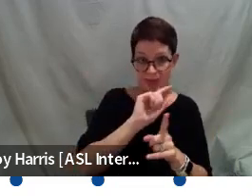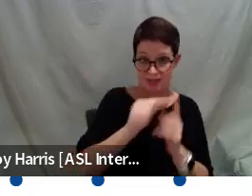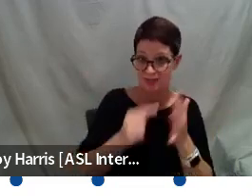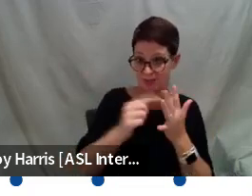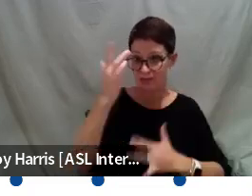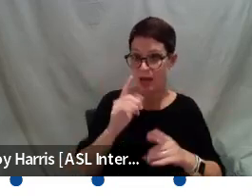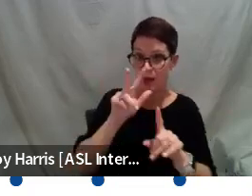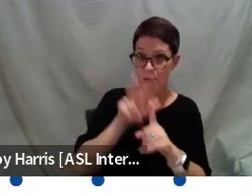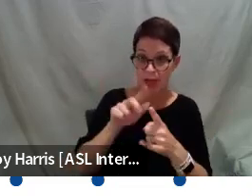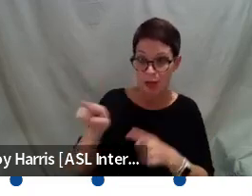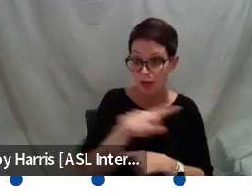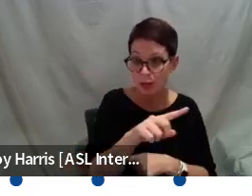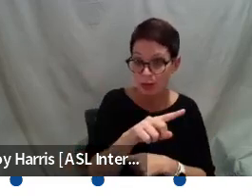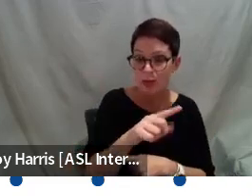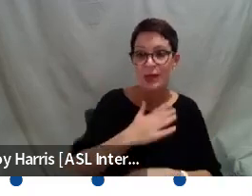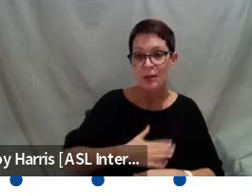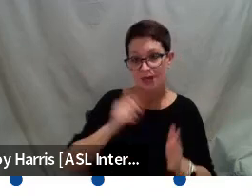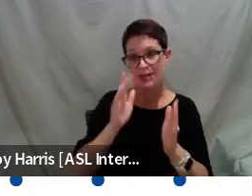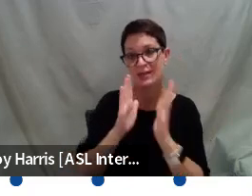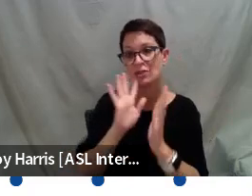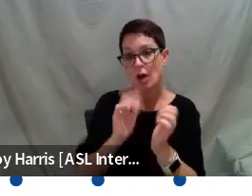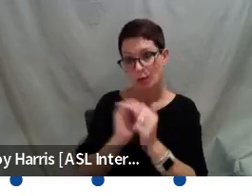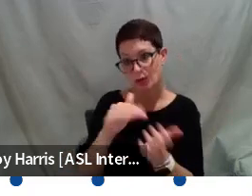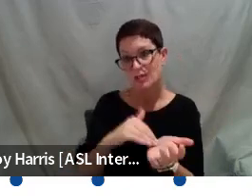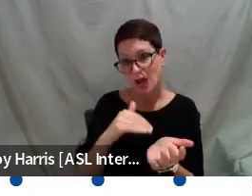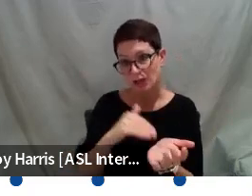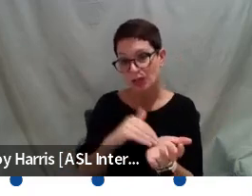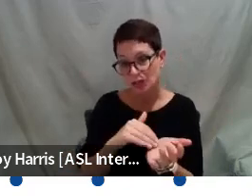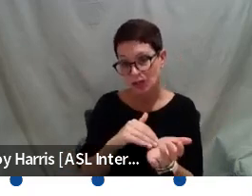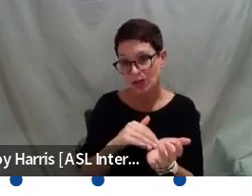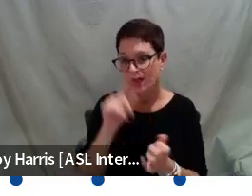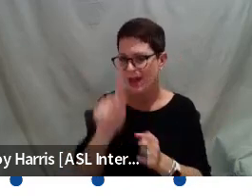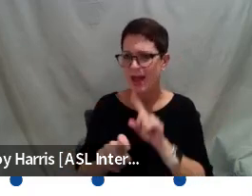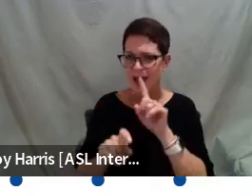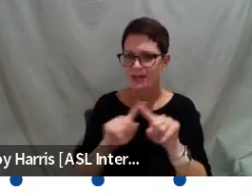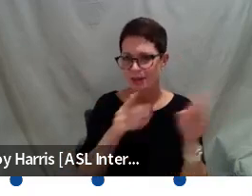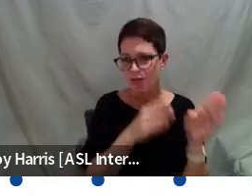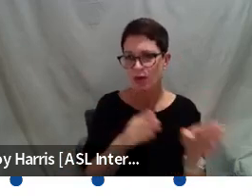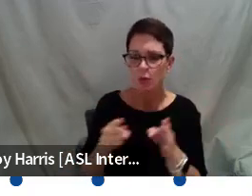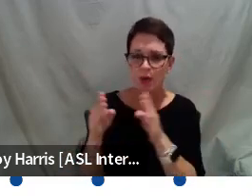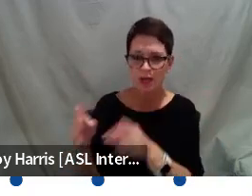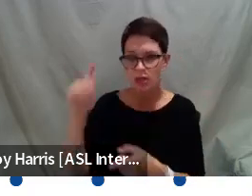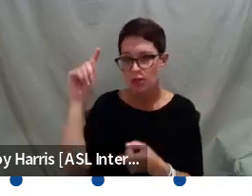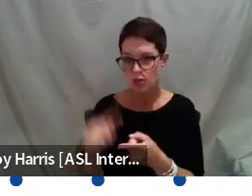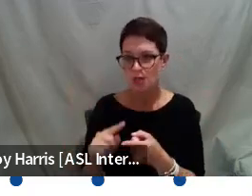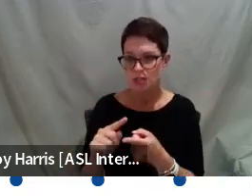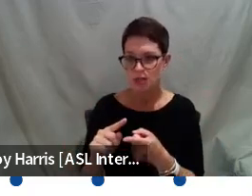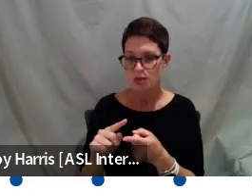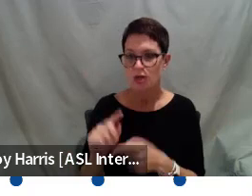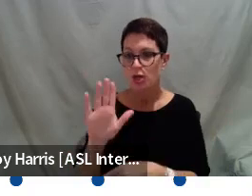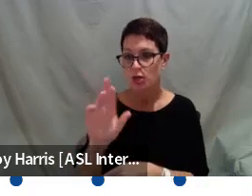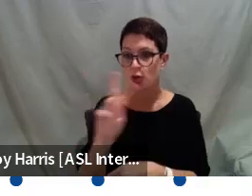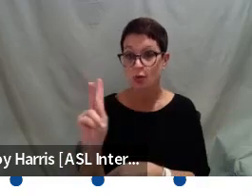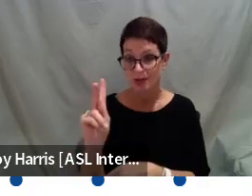you, I would encourage you to talk to your doctor and learn more about ways that you can reduce your risk